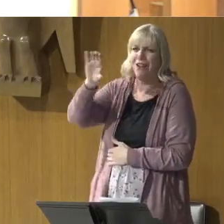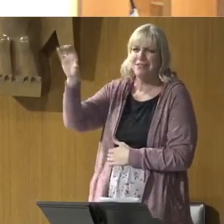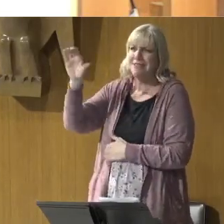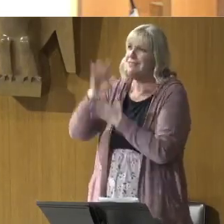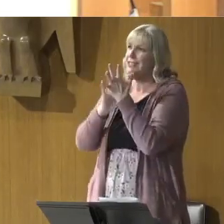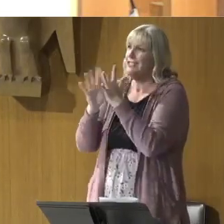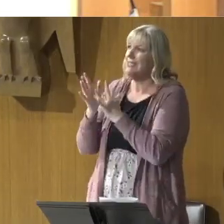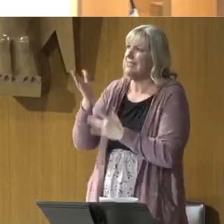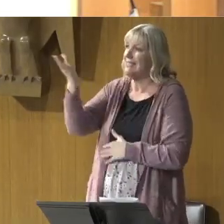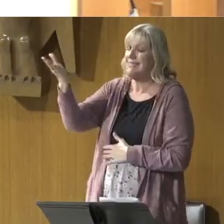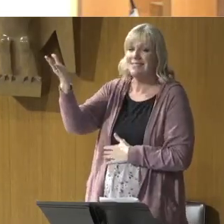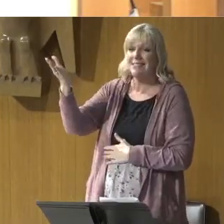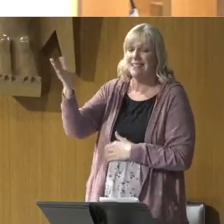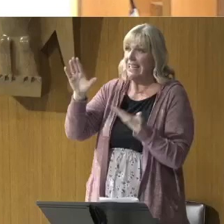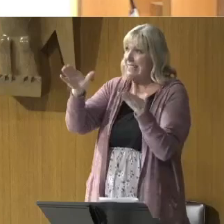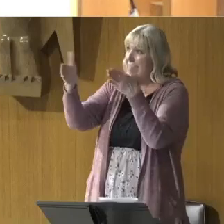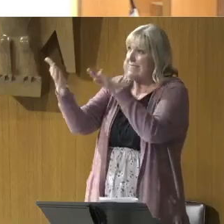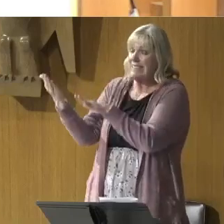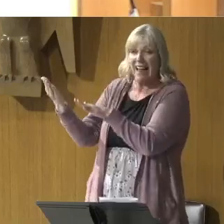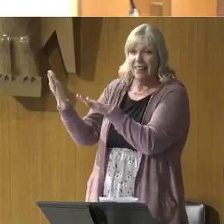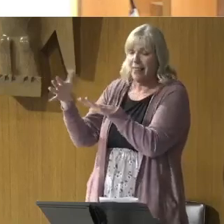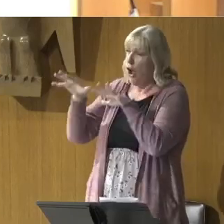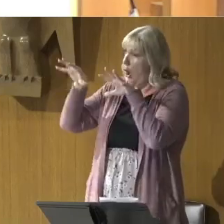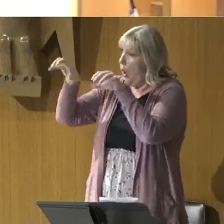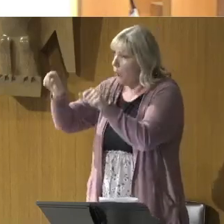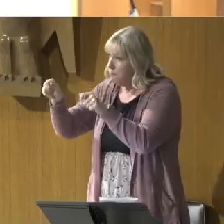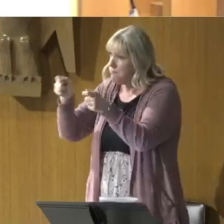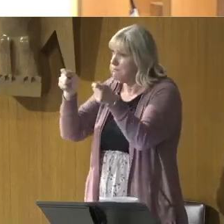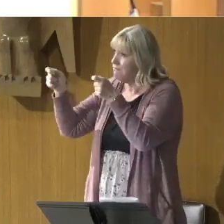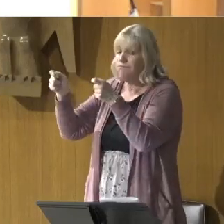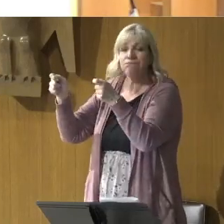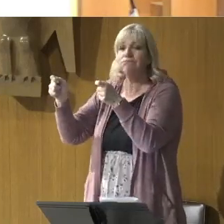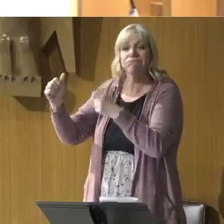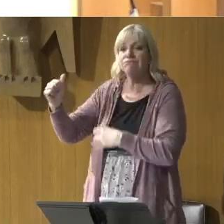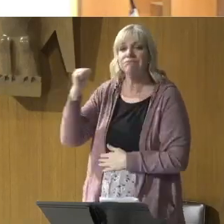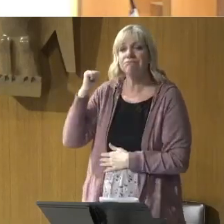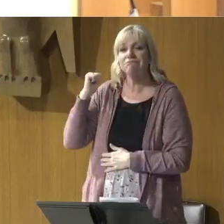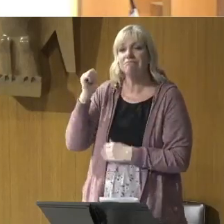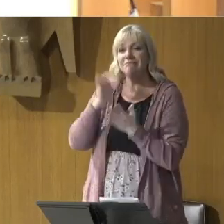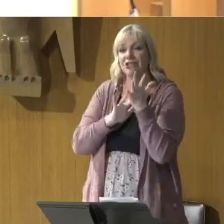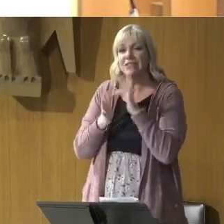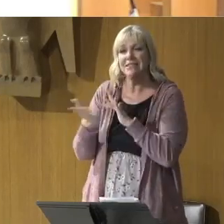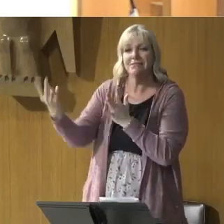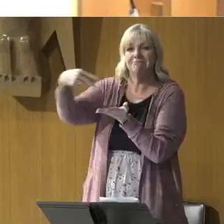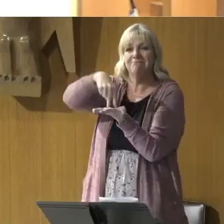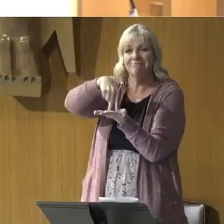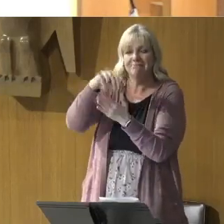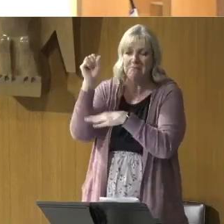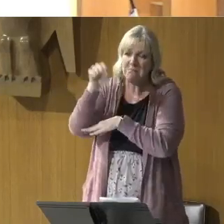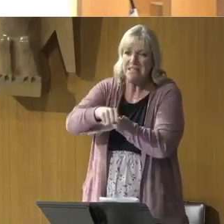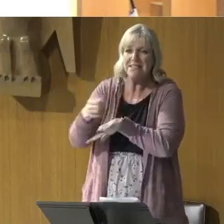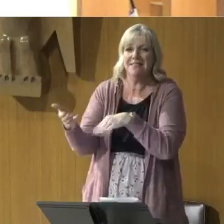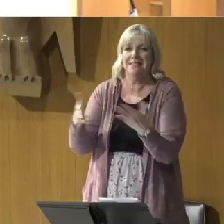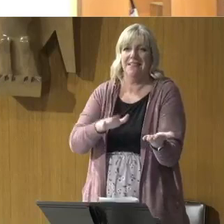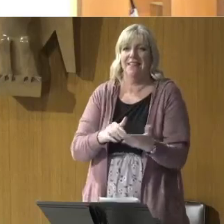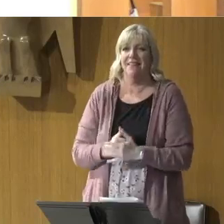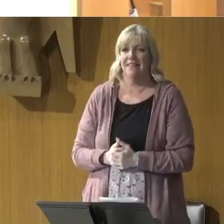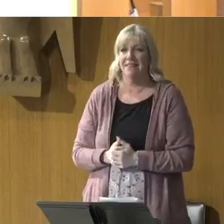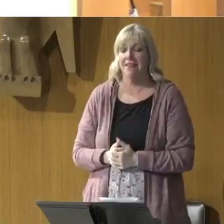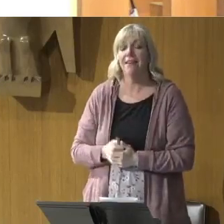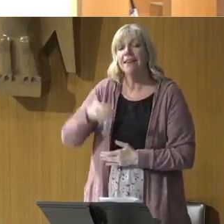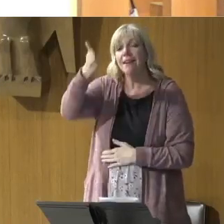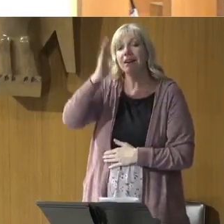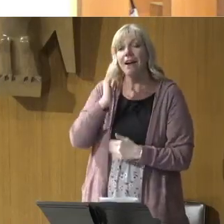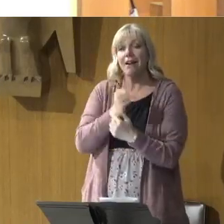that death could not keep Jesus in the tomb. We remember that God's love extends